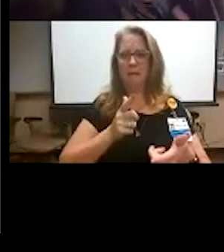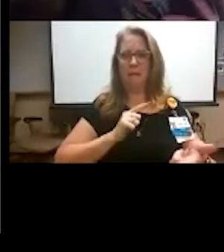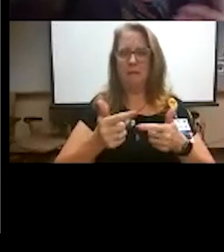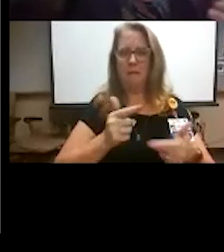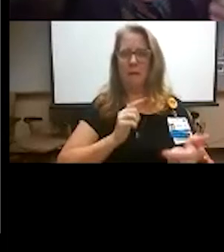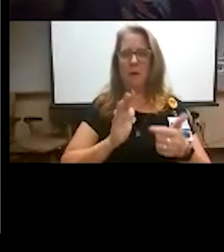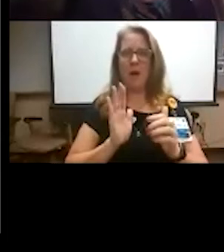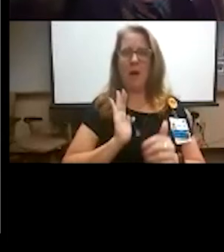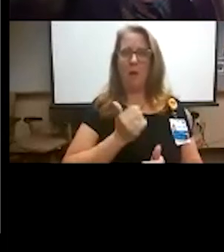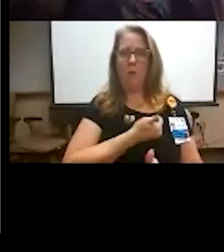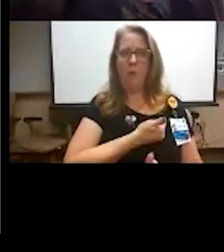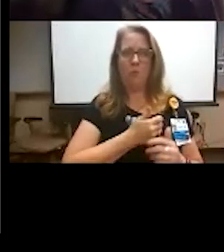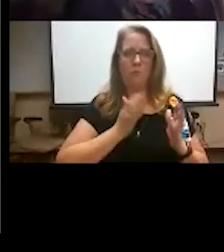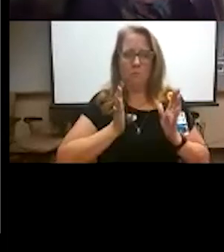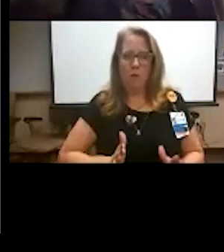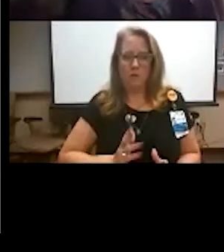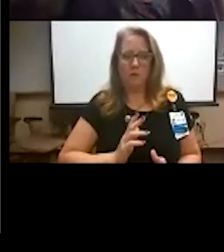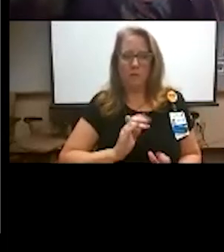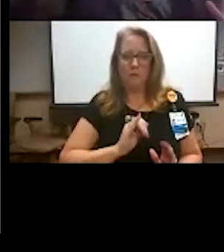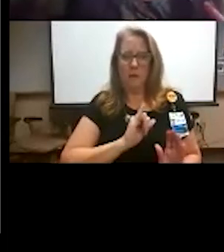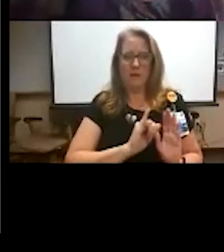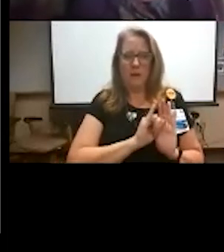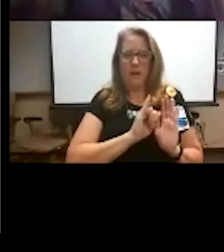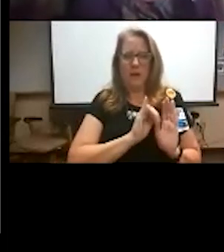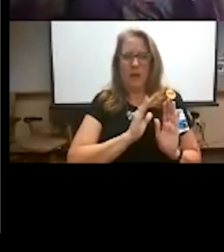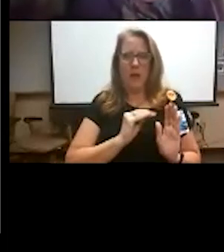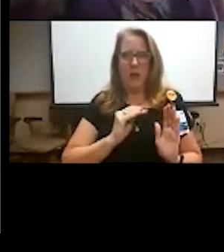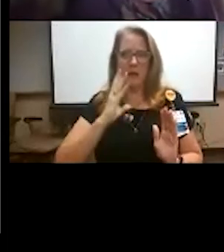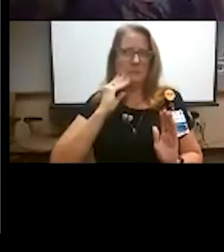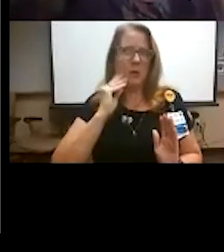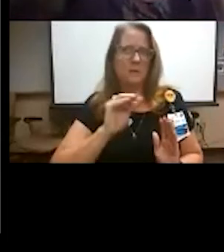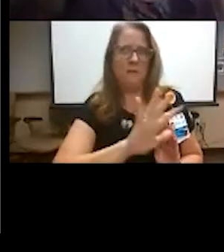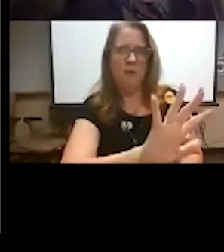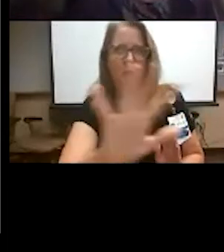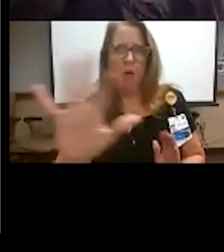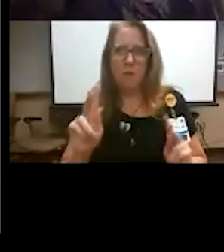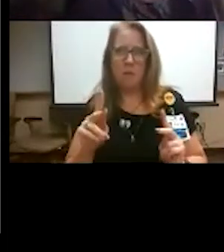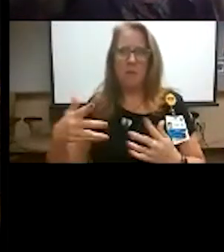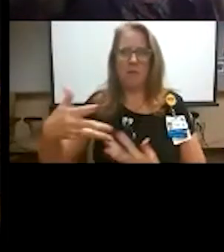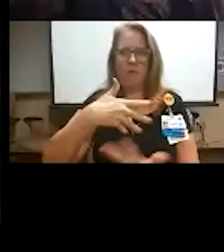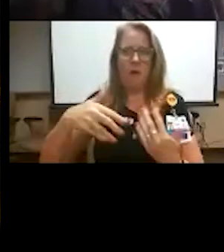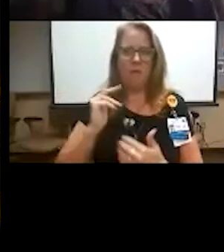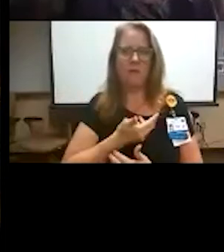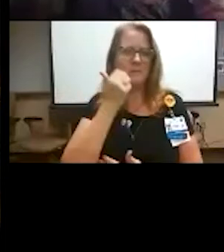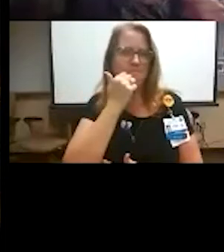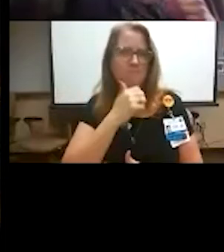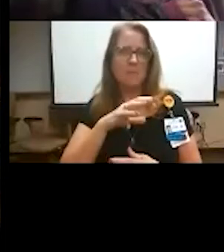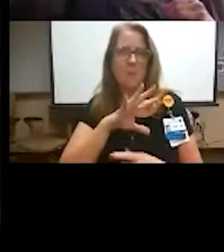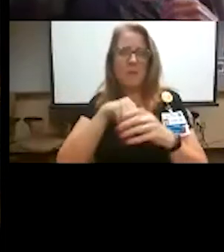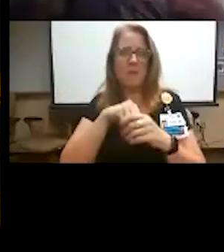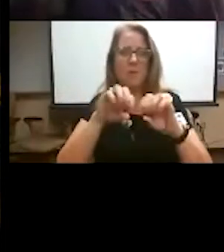personal identity and the identity and experience of all of the people around us and the organization as a